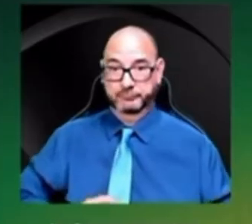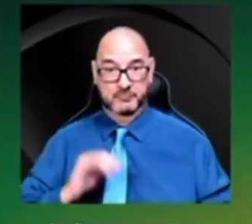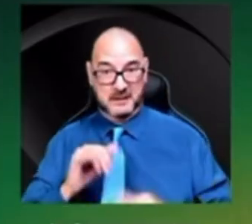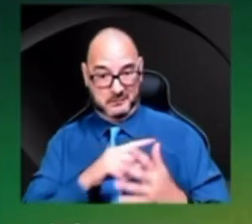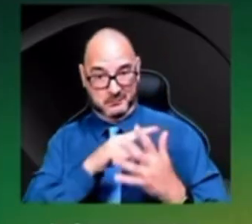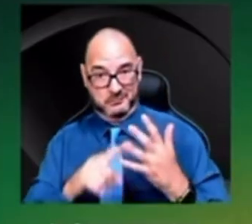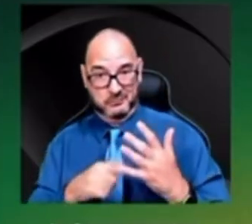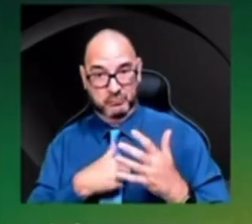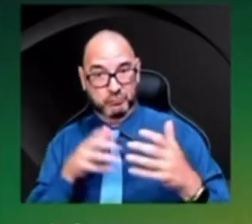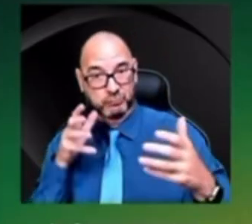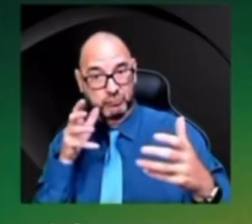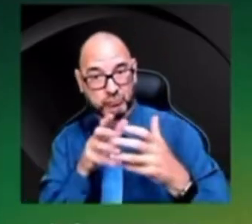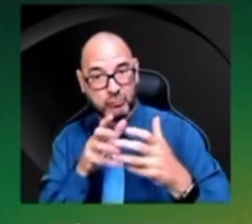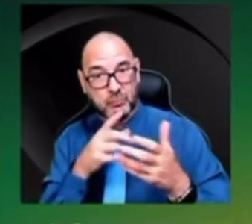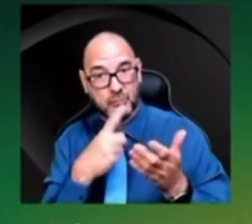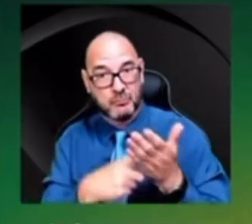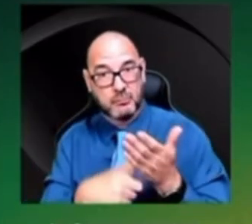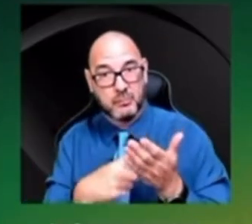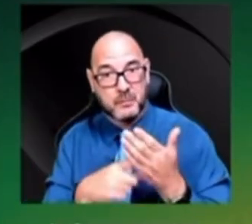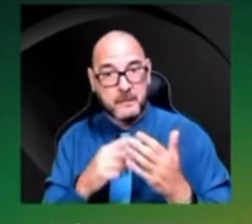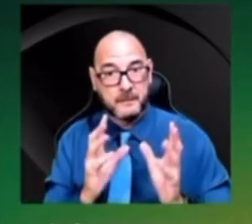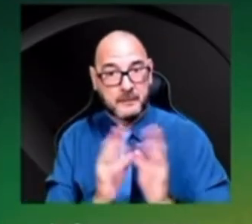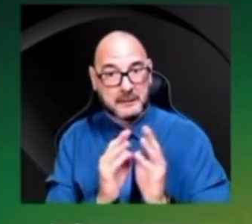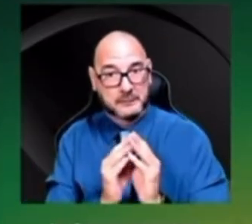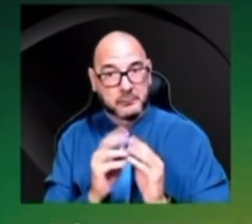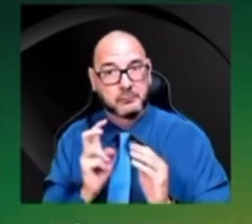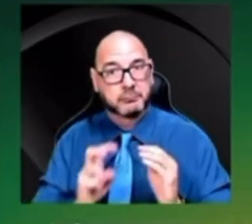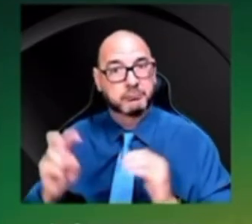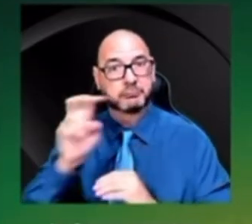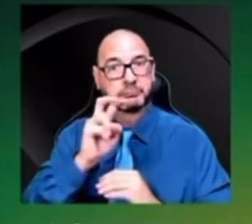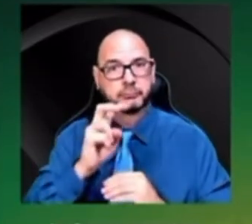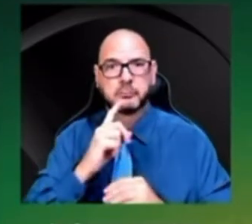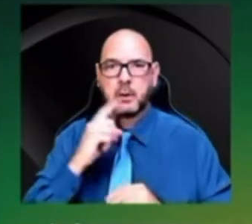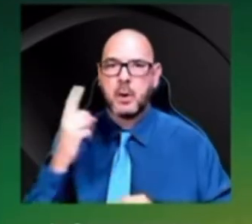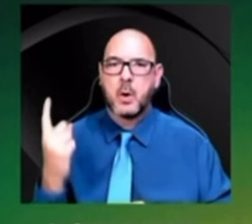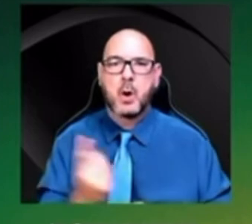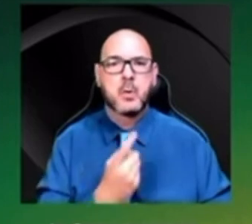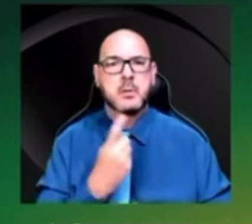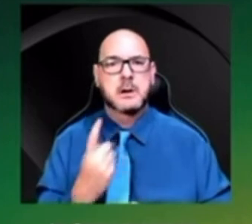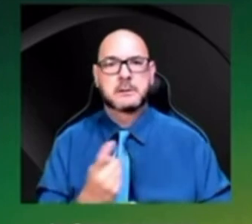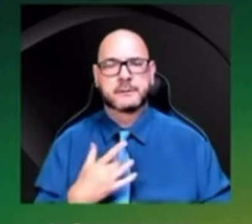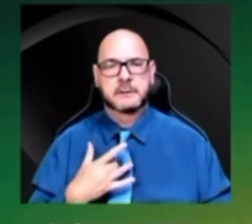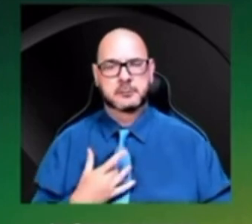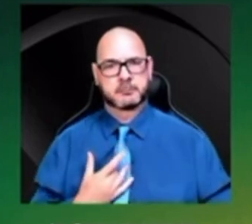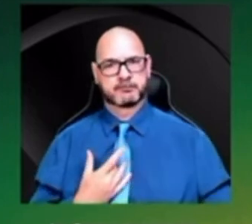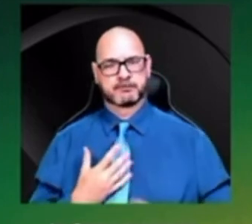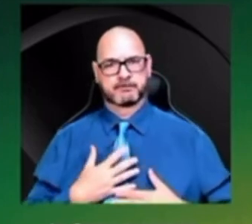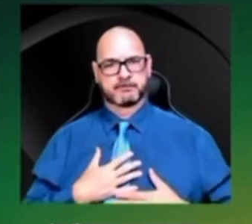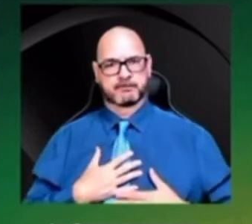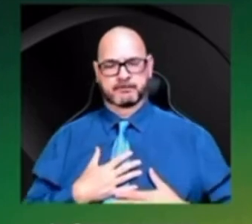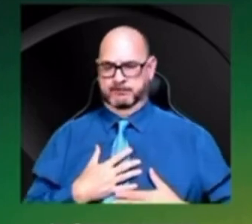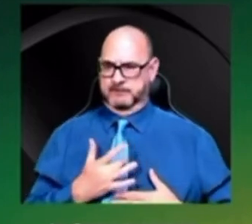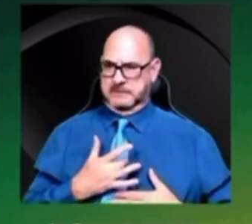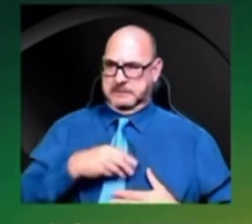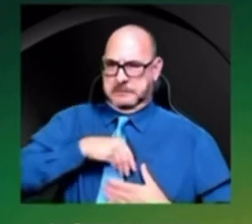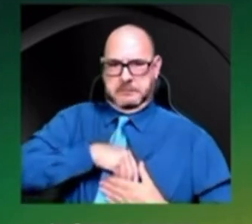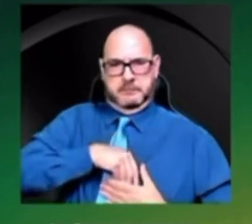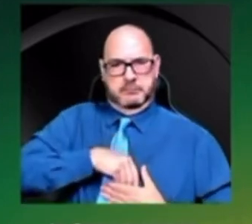the U.S. vice president has ended her week-long trip across Africa. Kamala Harris met with